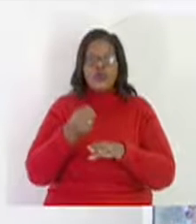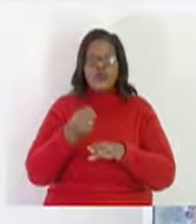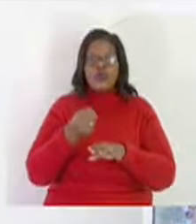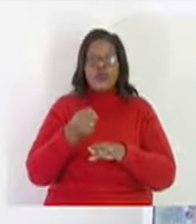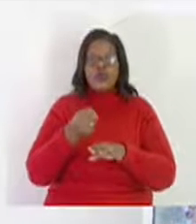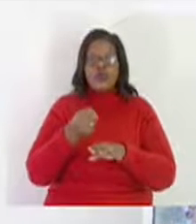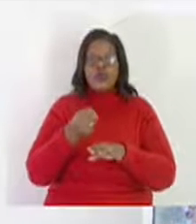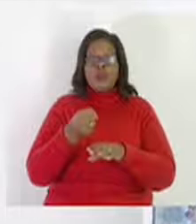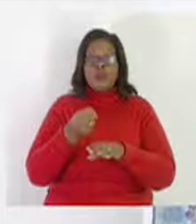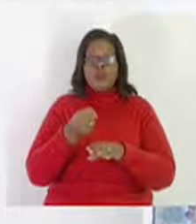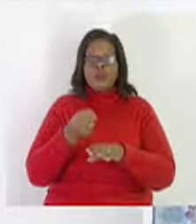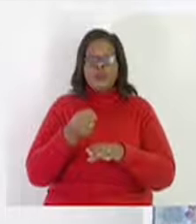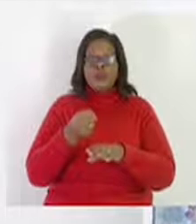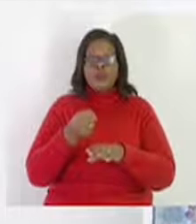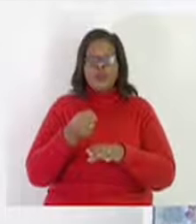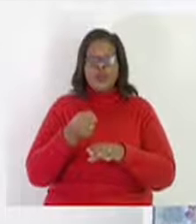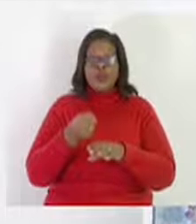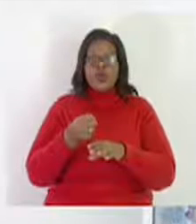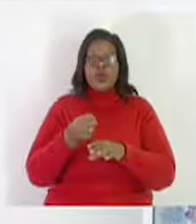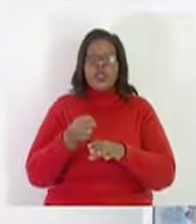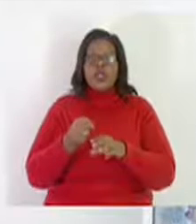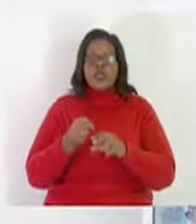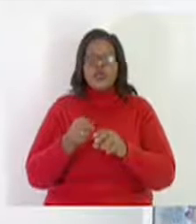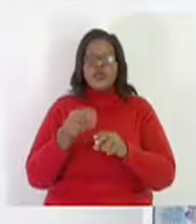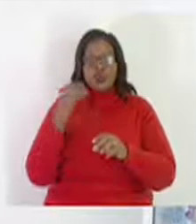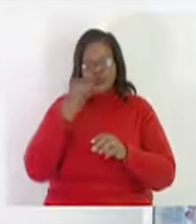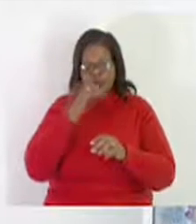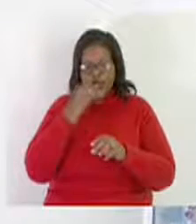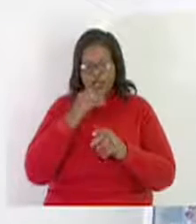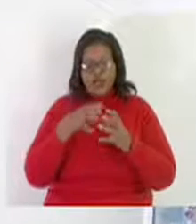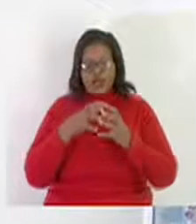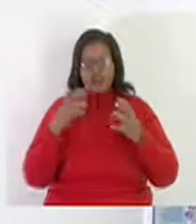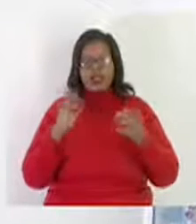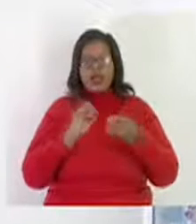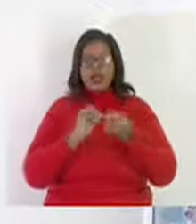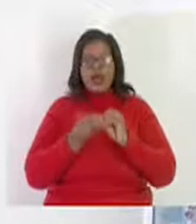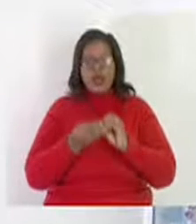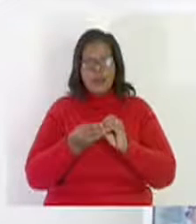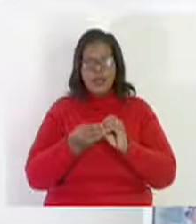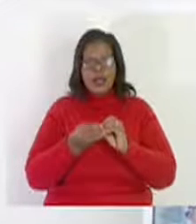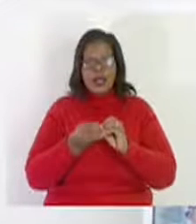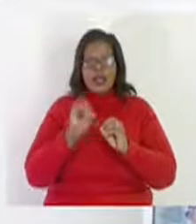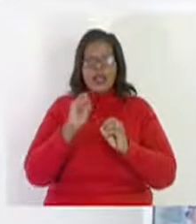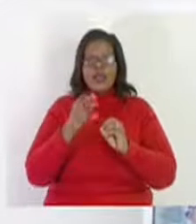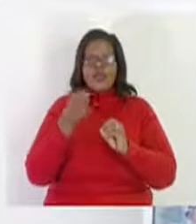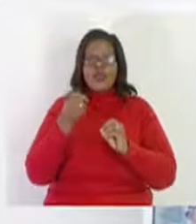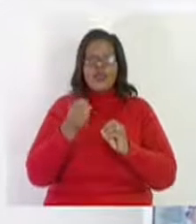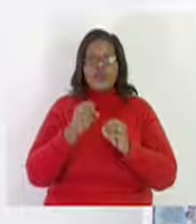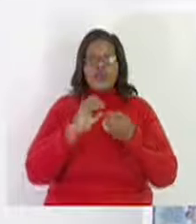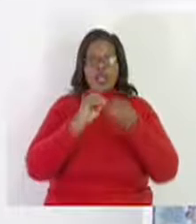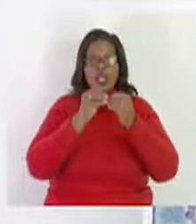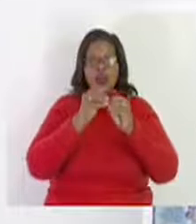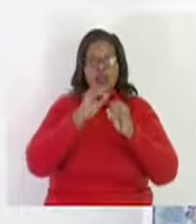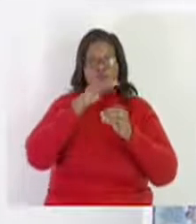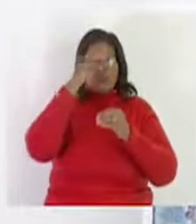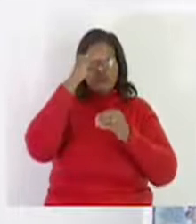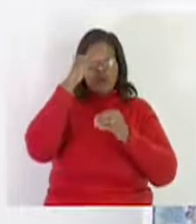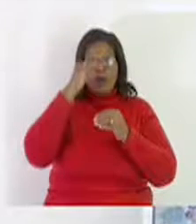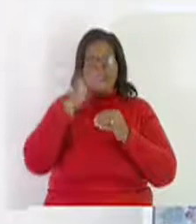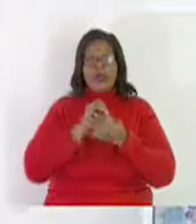crocodile, and it's going to eat the number which is bigger. So if you look at these numbers which are here,